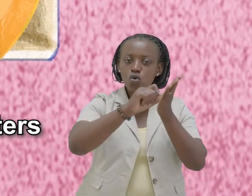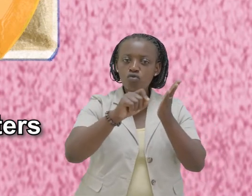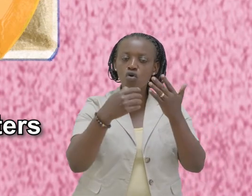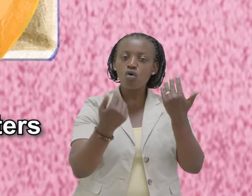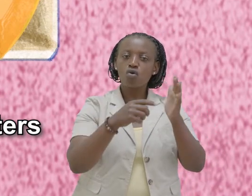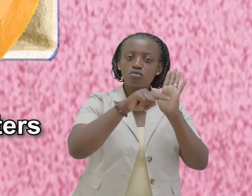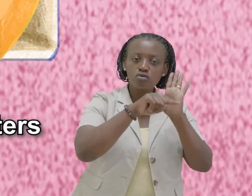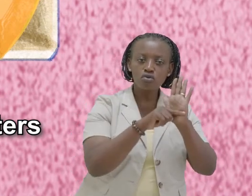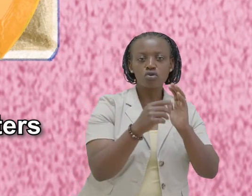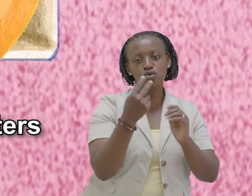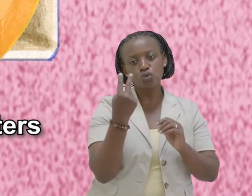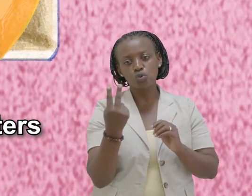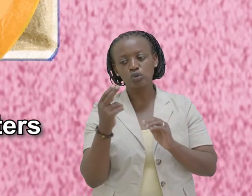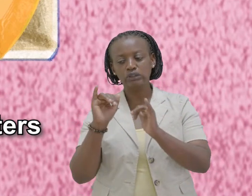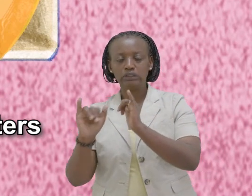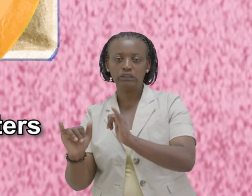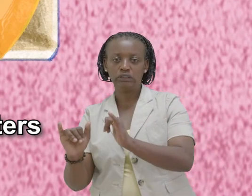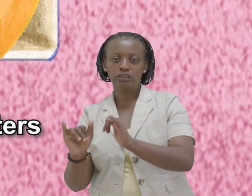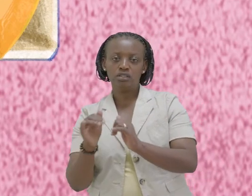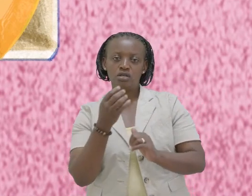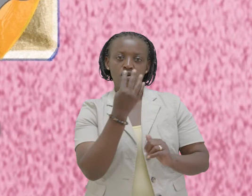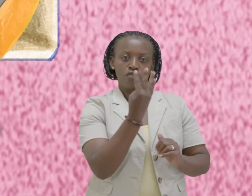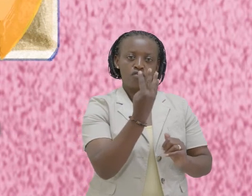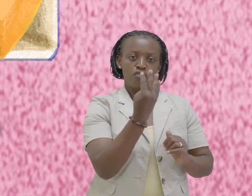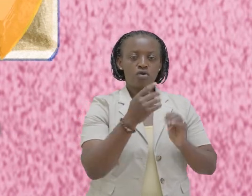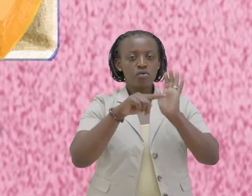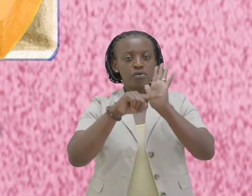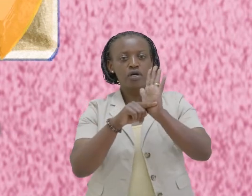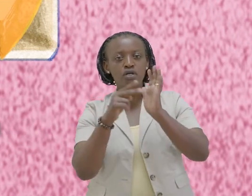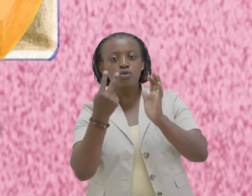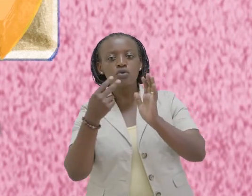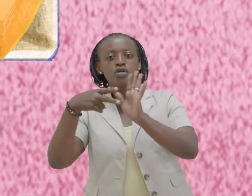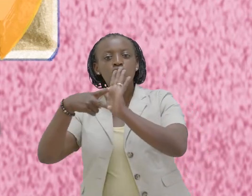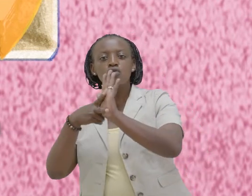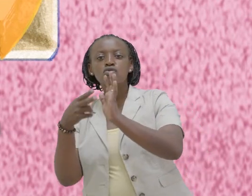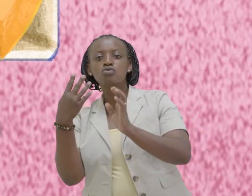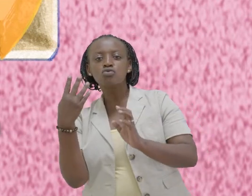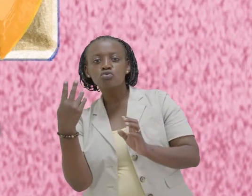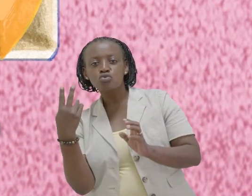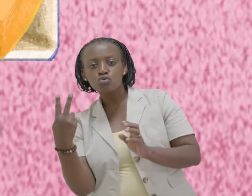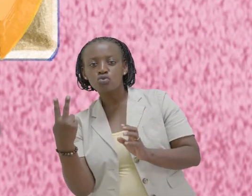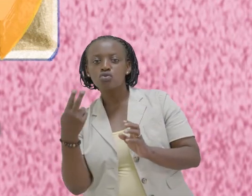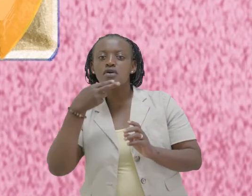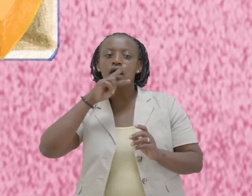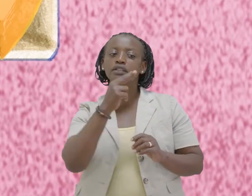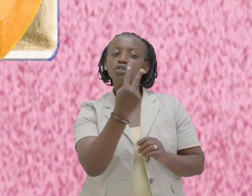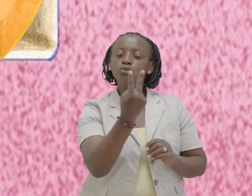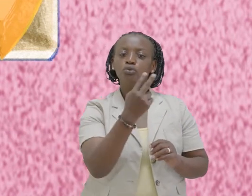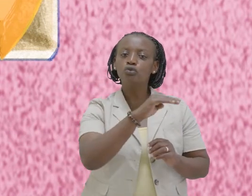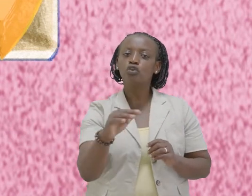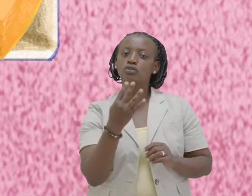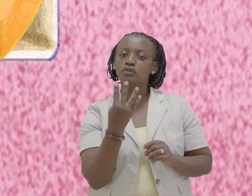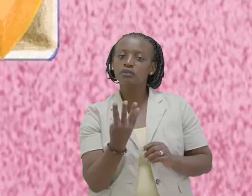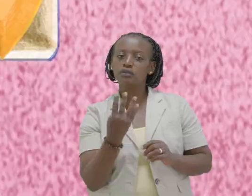remove 2/4, I am left with 2/4. 4/4 minus 2/4 equals 2/4. The answer